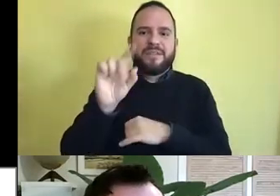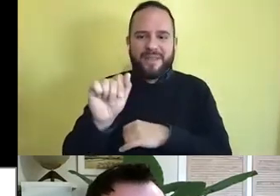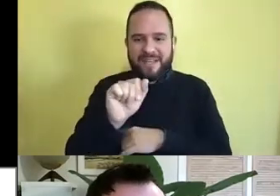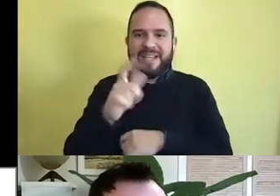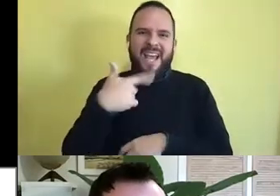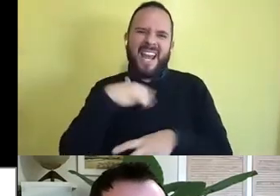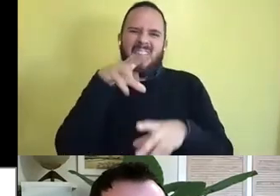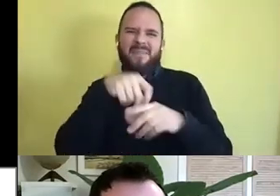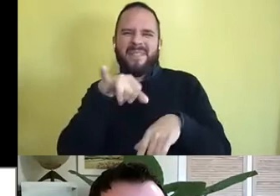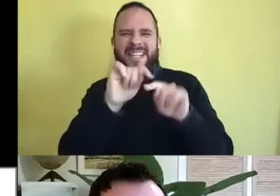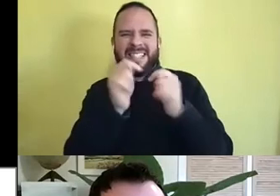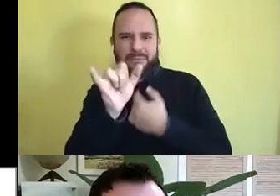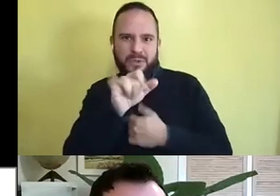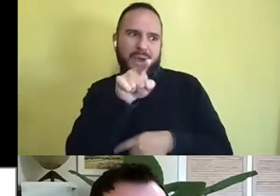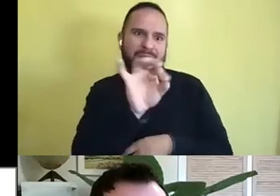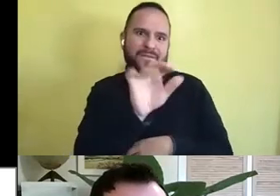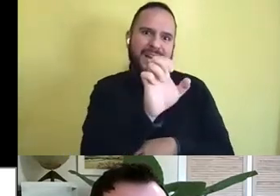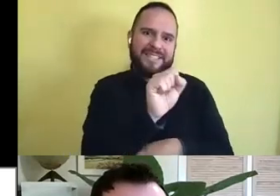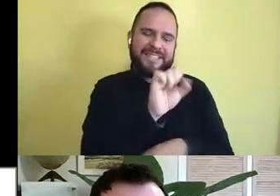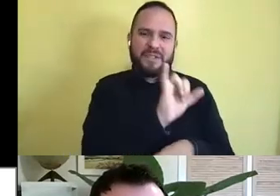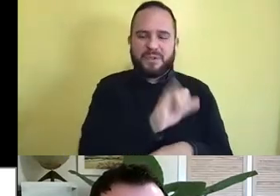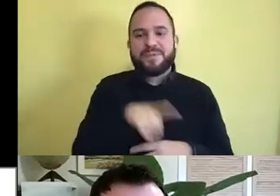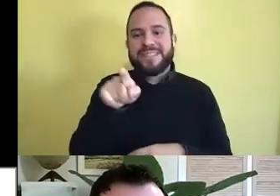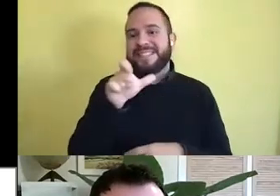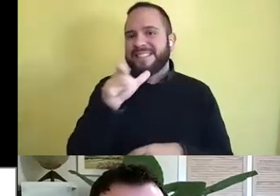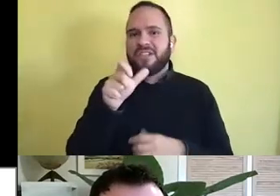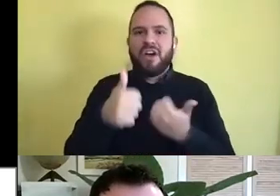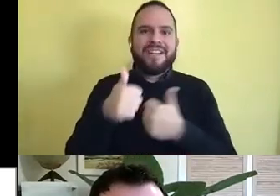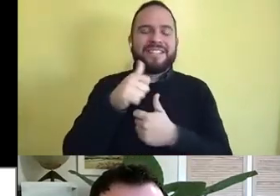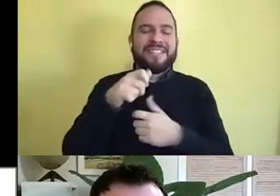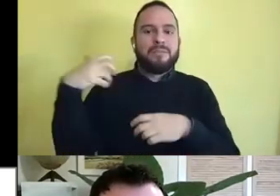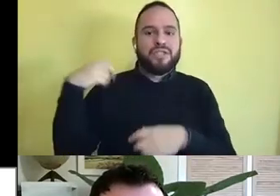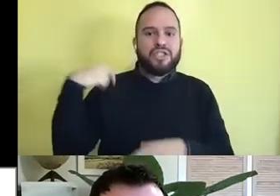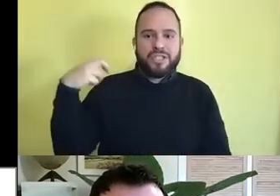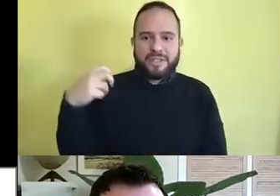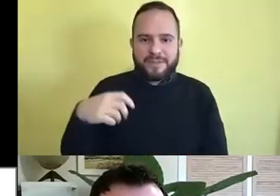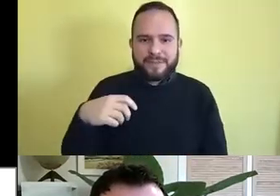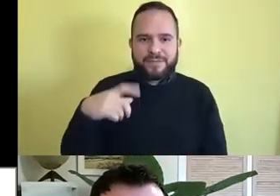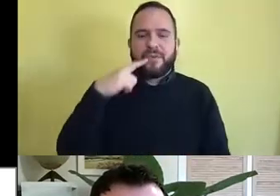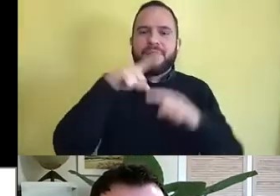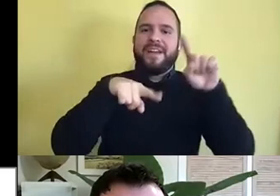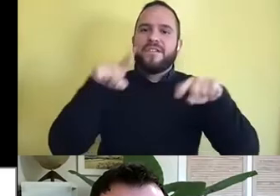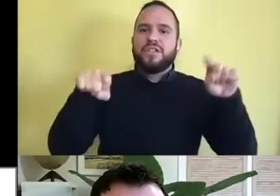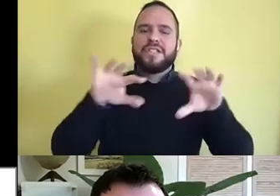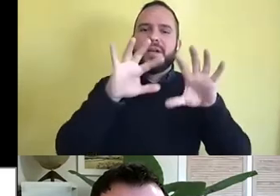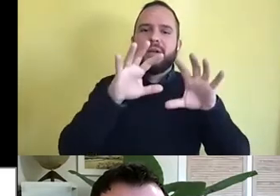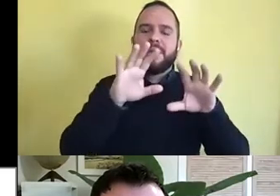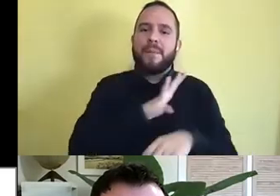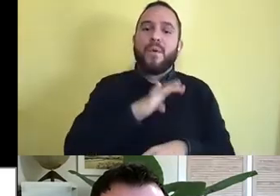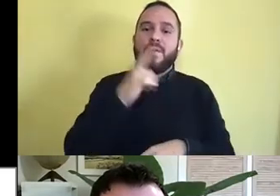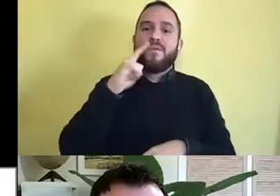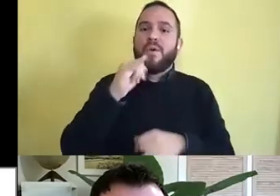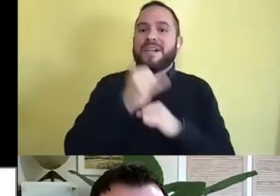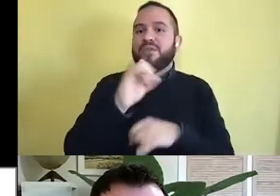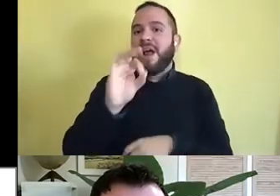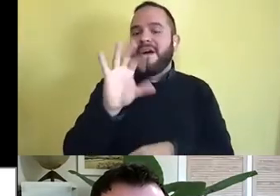Frances. He's a non-exec chair of the board at Genius Within and a chair of the diversity board for the Institute of Coding. Neil